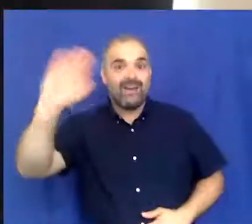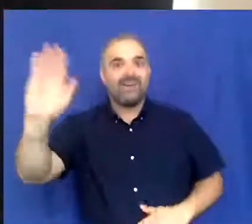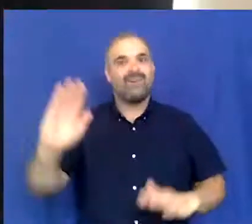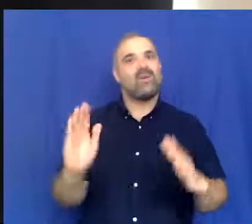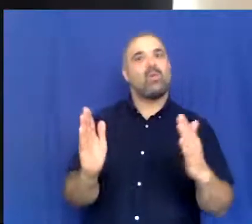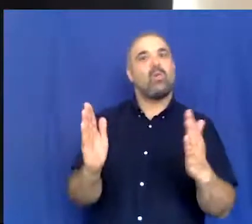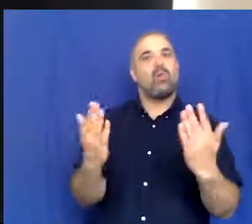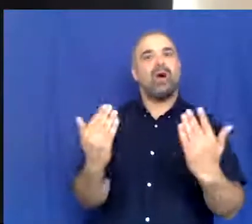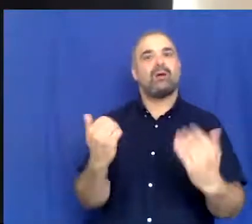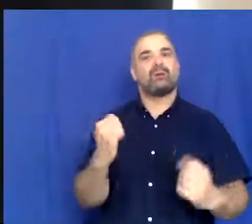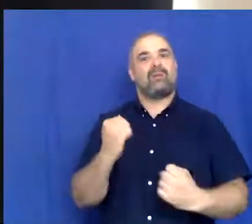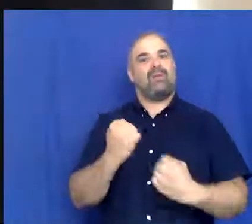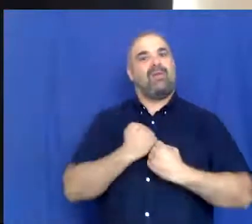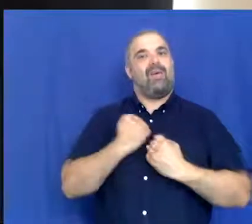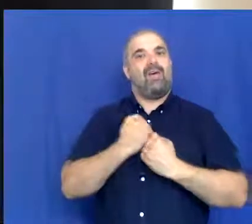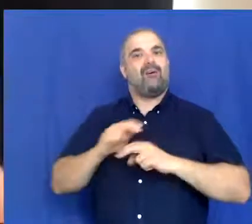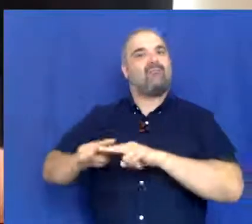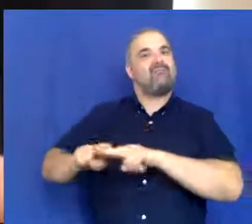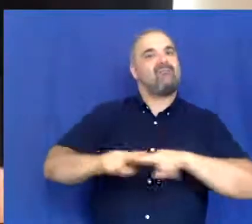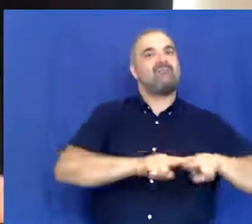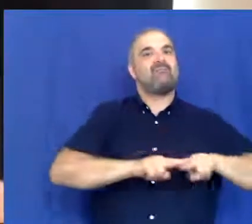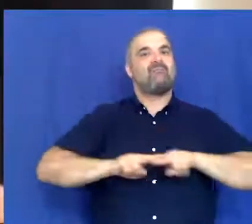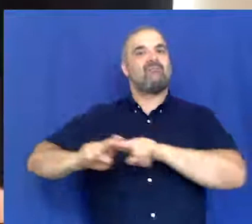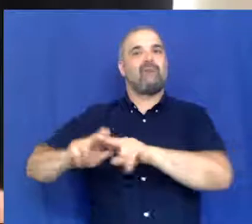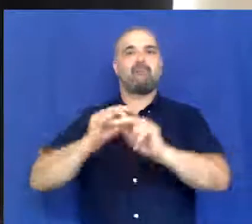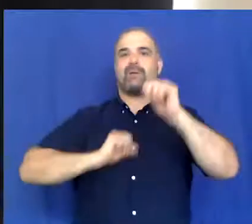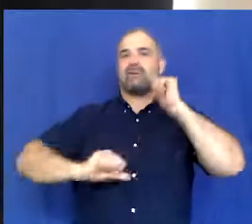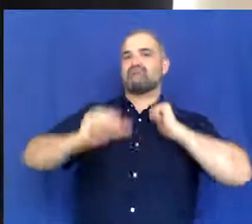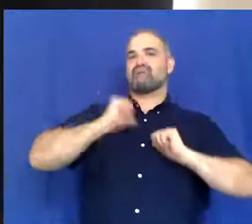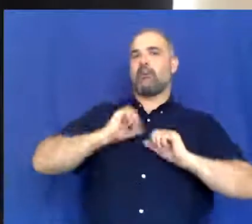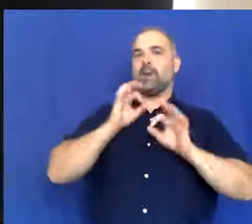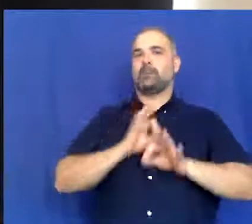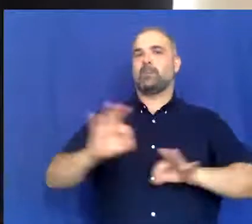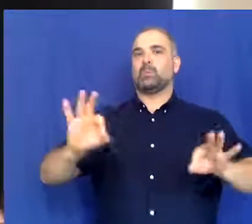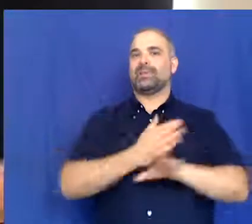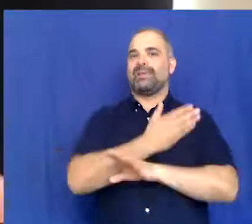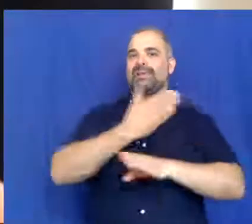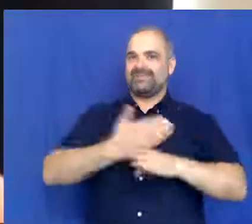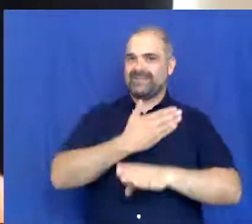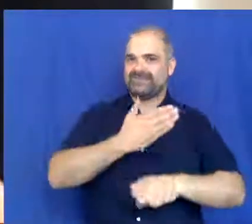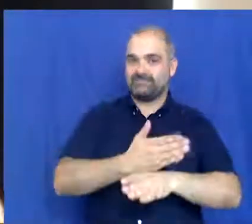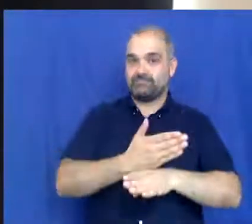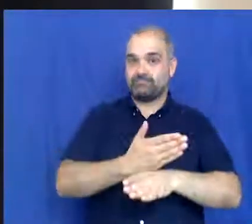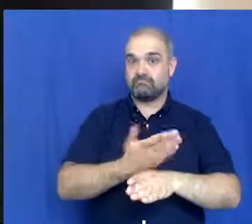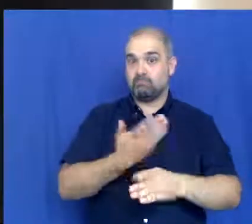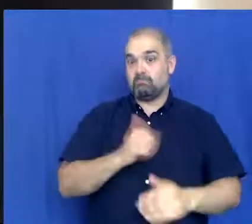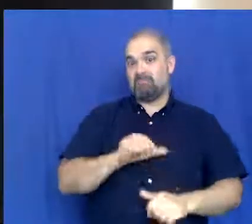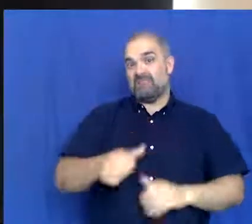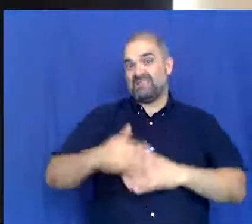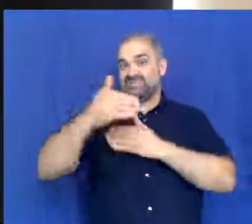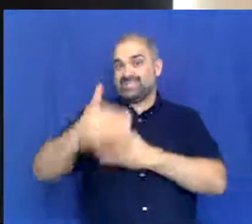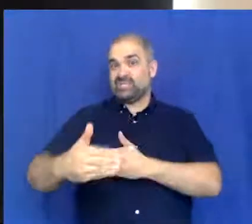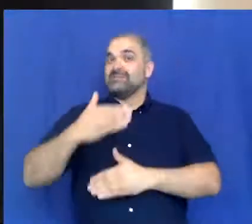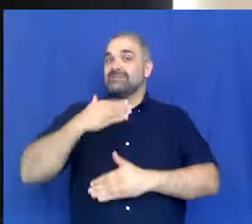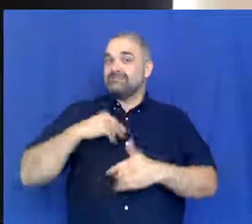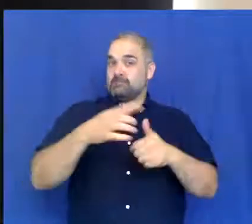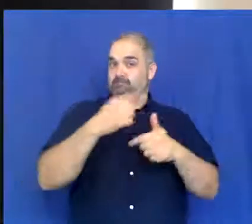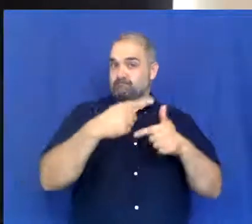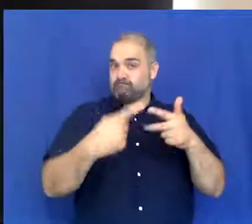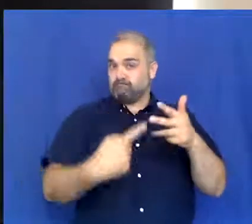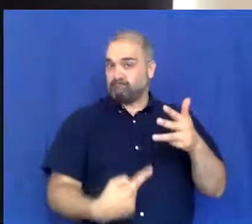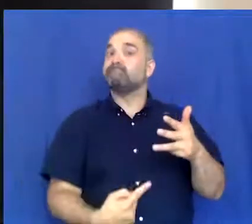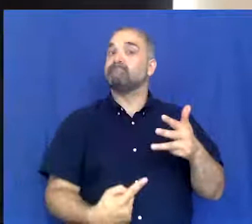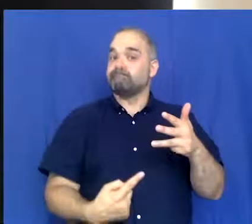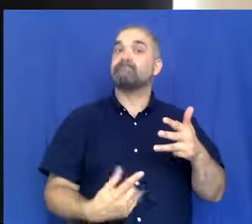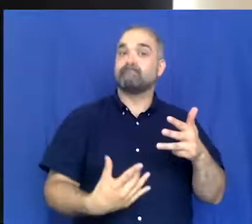Hi and welcome to our Family Pride music activities. Now for the next session you will need a couple of things that you can make a